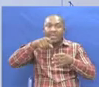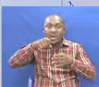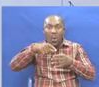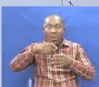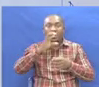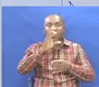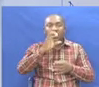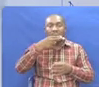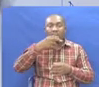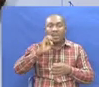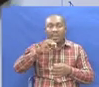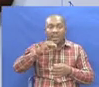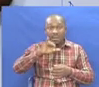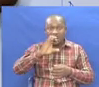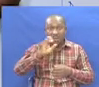but